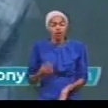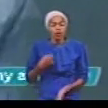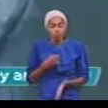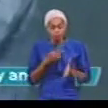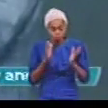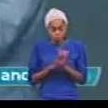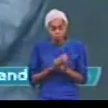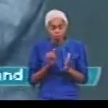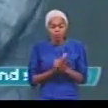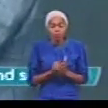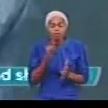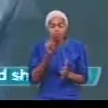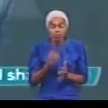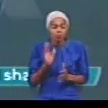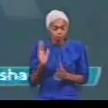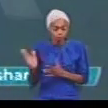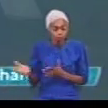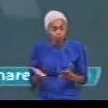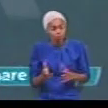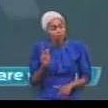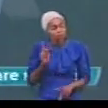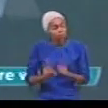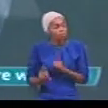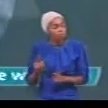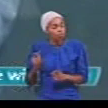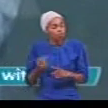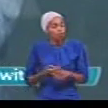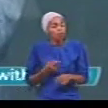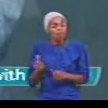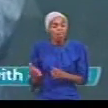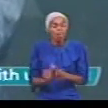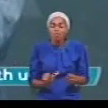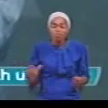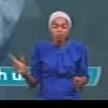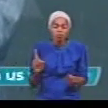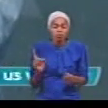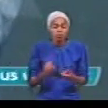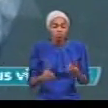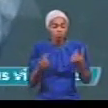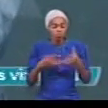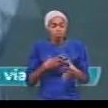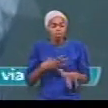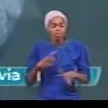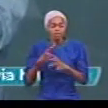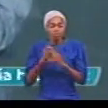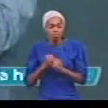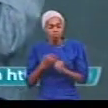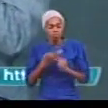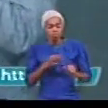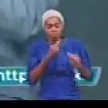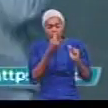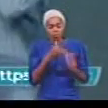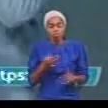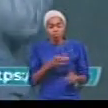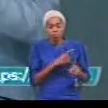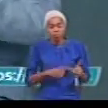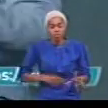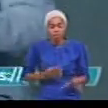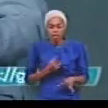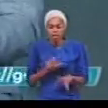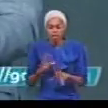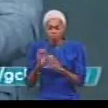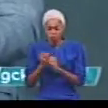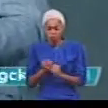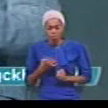people from all over, that Lord, they'll come and receive of the blessings of the Lord, receive of salvation, and receive